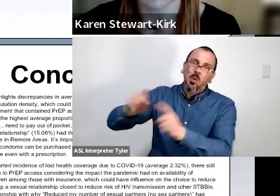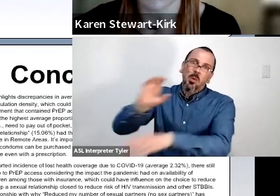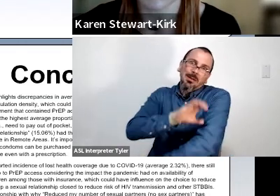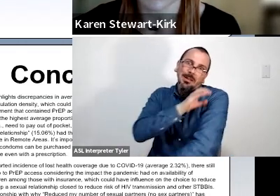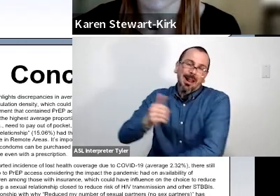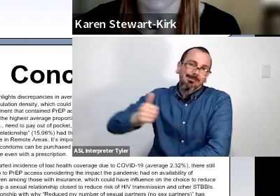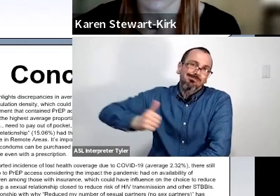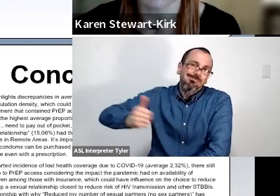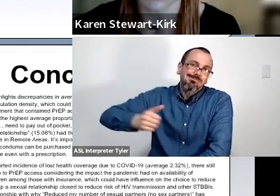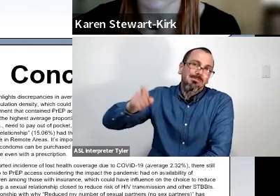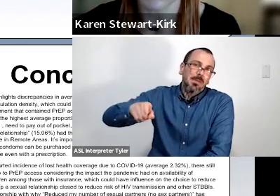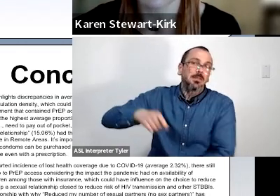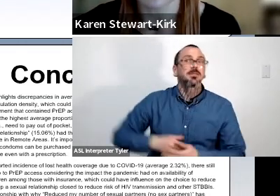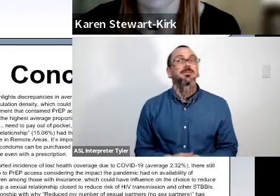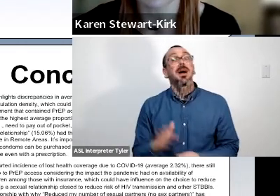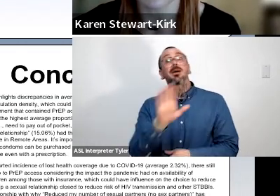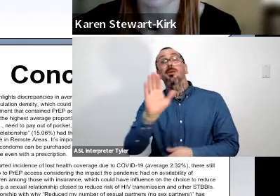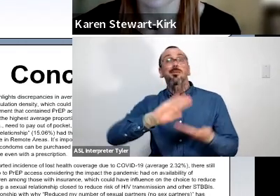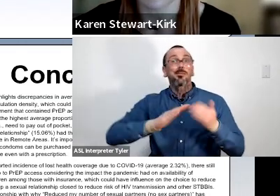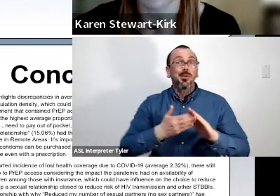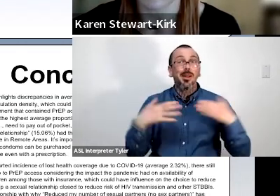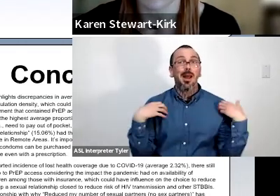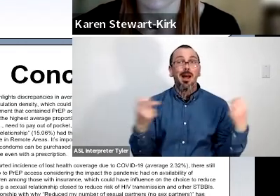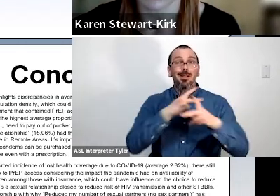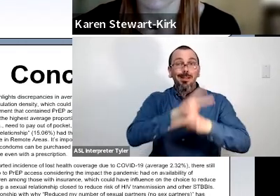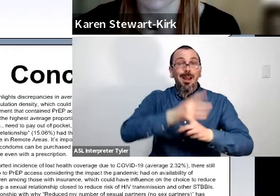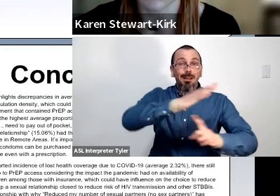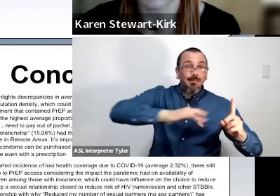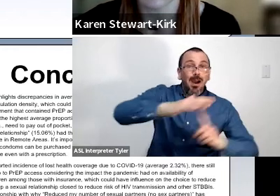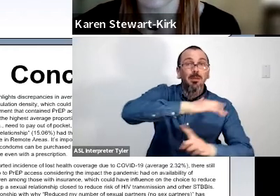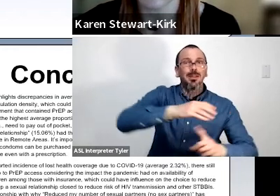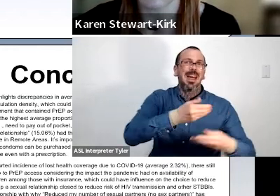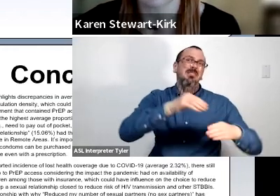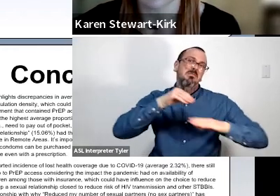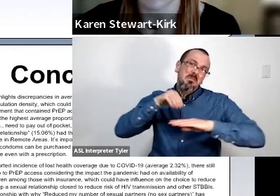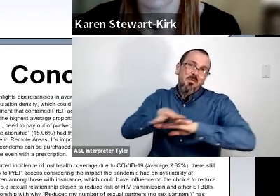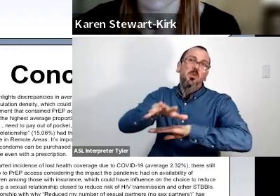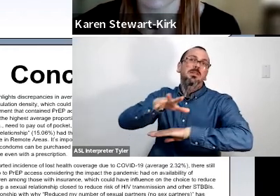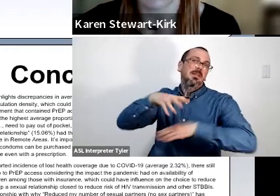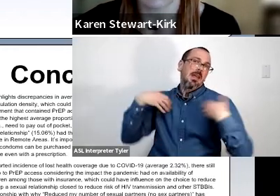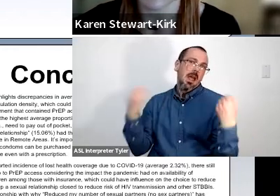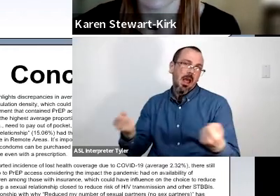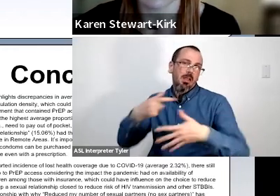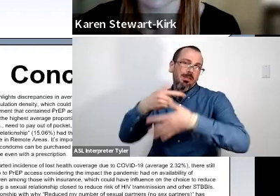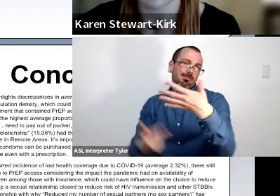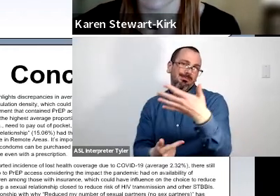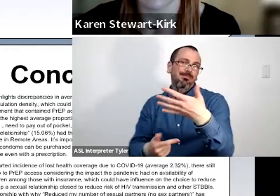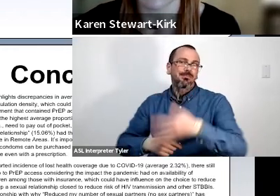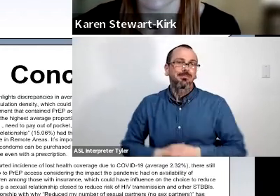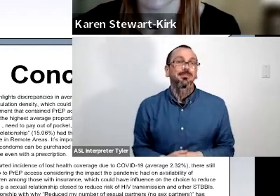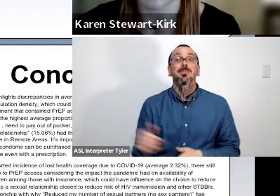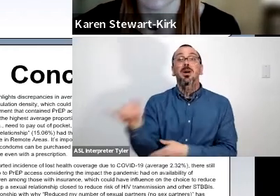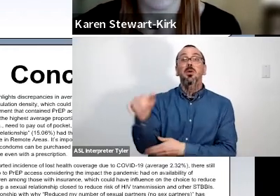of one's community and healthcare environments, which all play a role in one's health outcomes. The education of prospective PrEP users is linked with